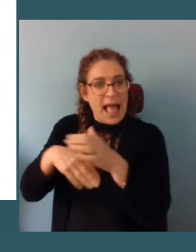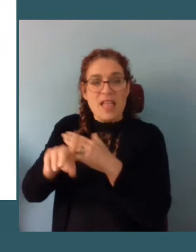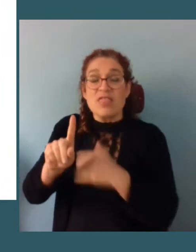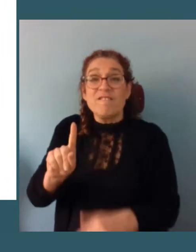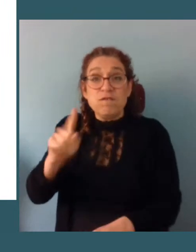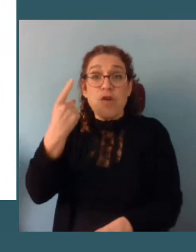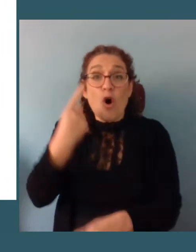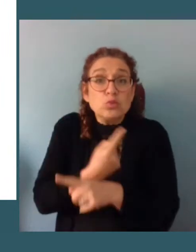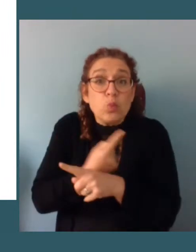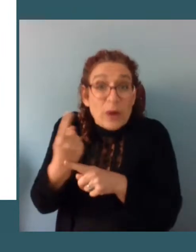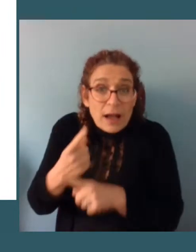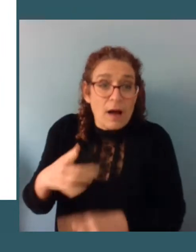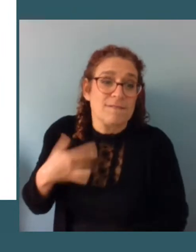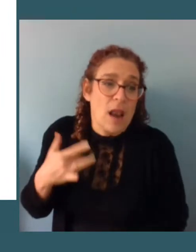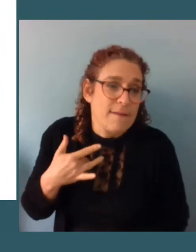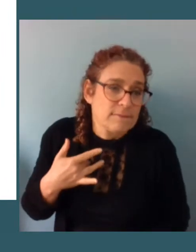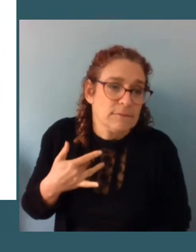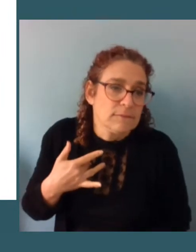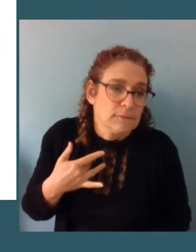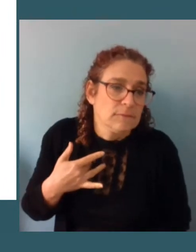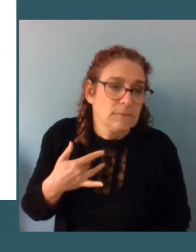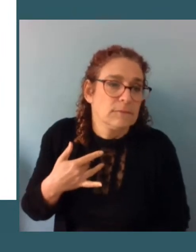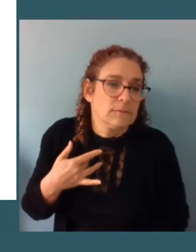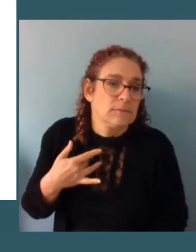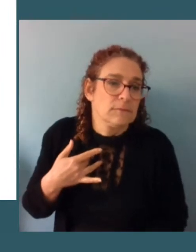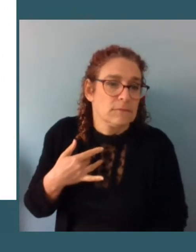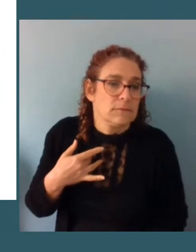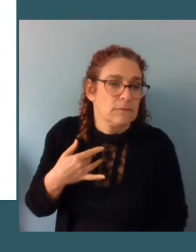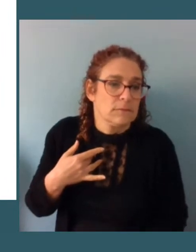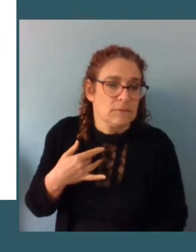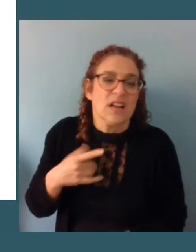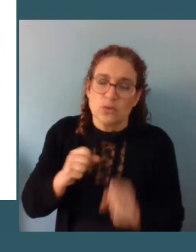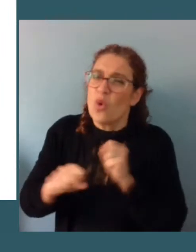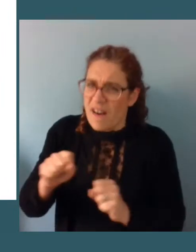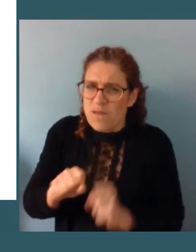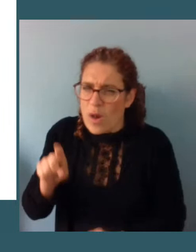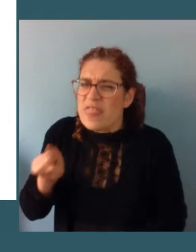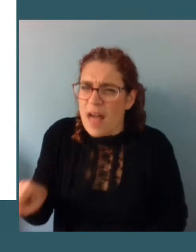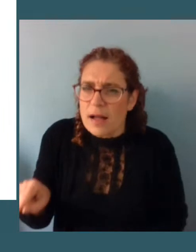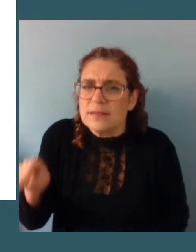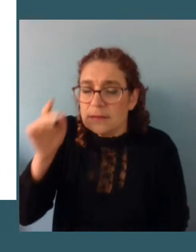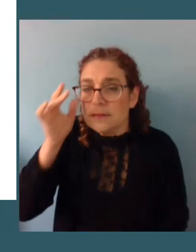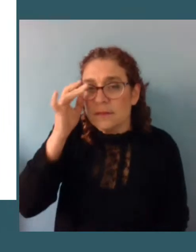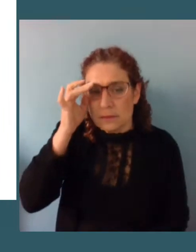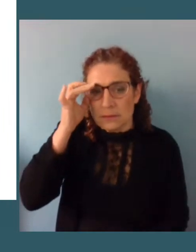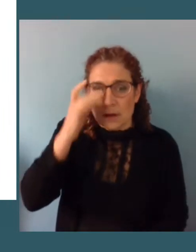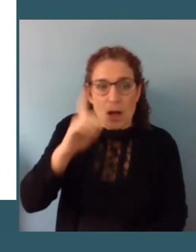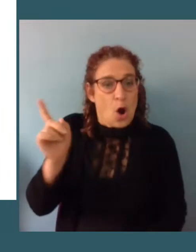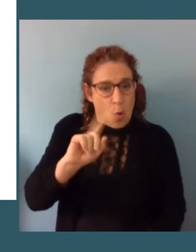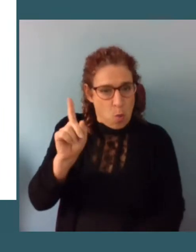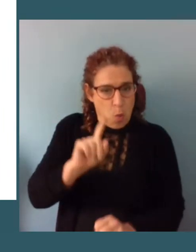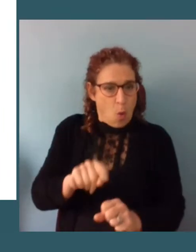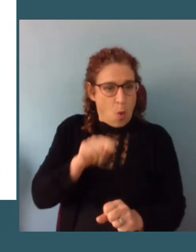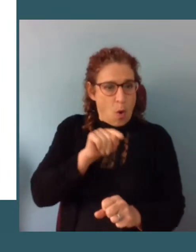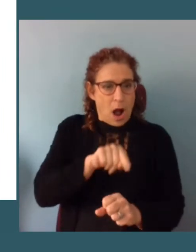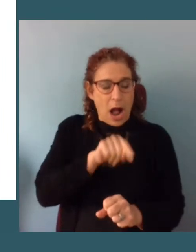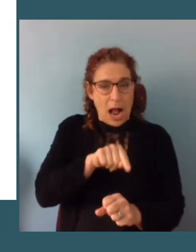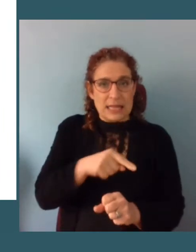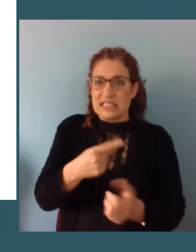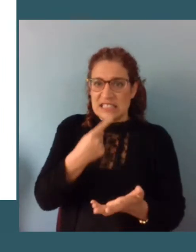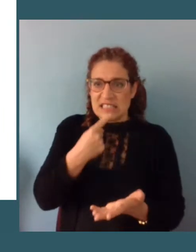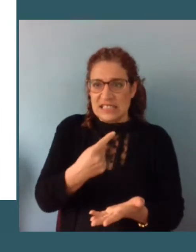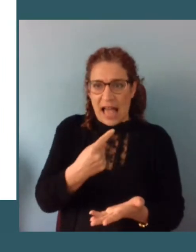visitors that would be able to take all that forward, what the prevention guidelines are saying, this might